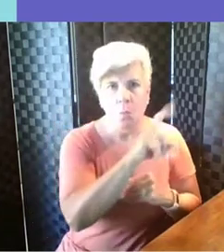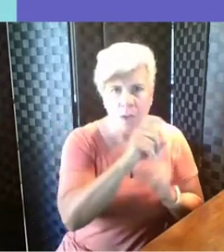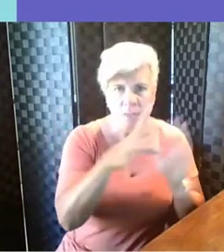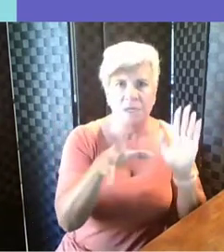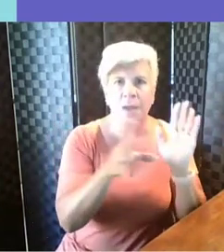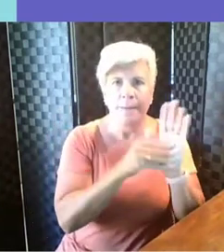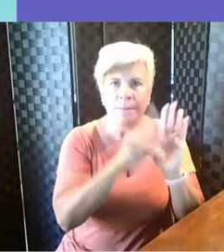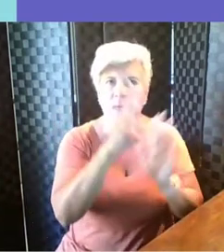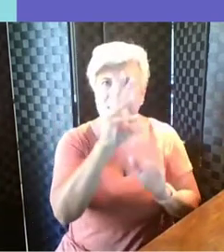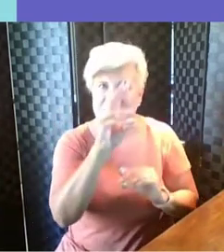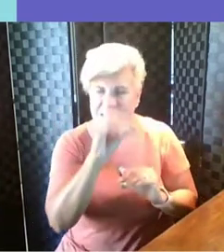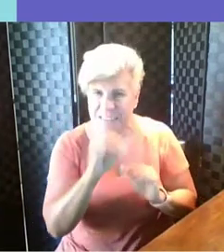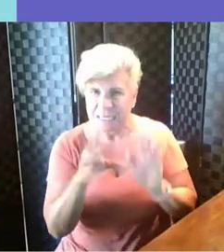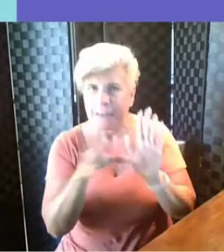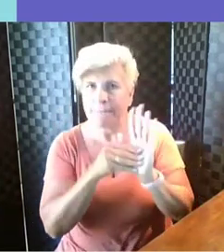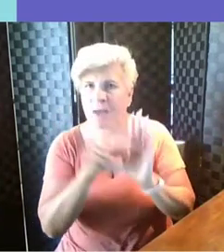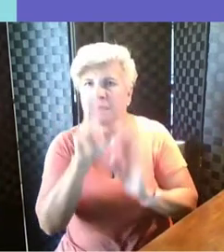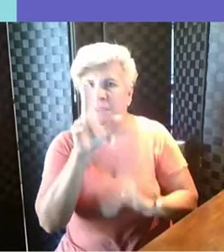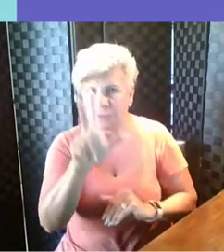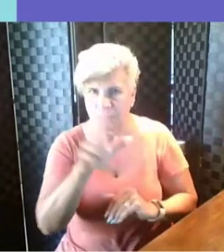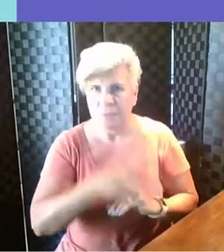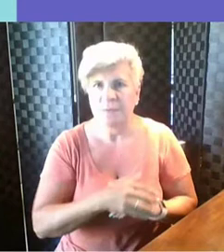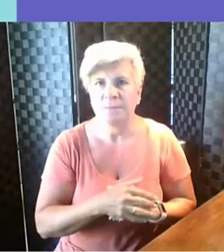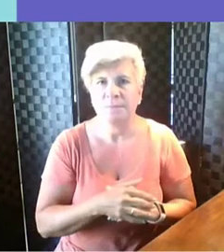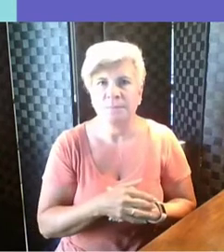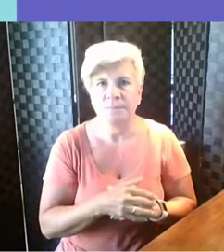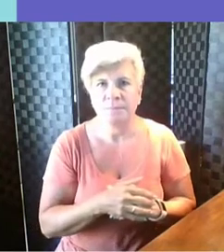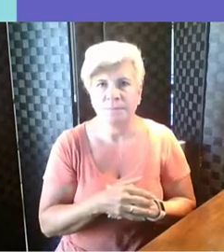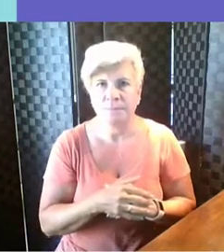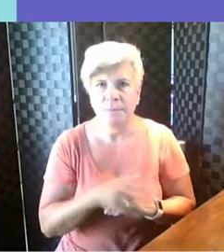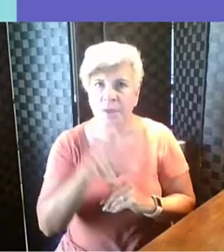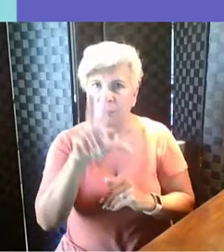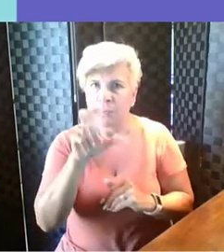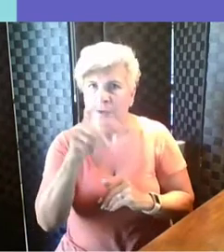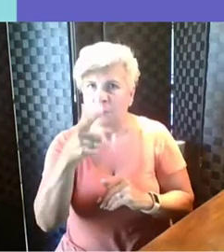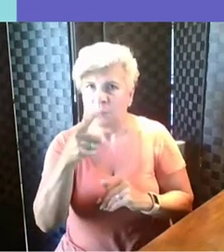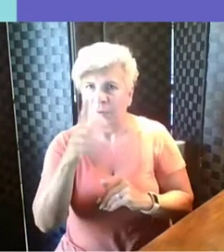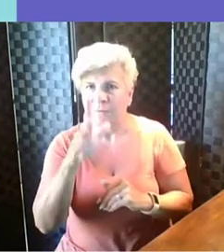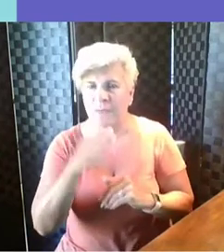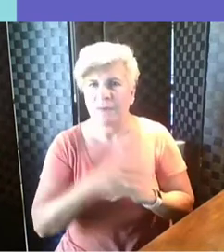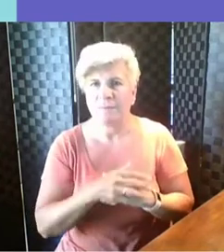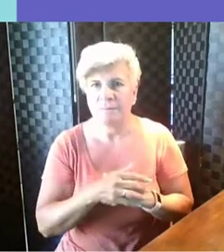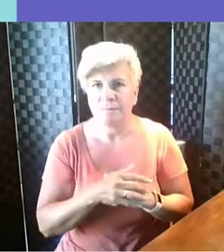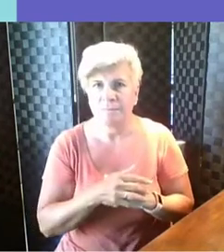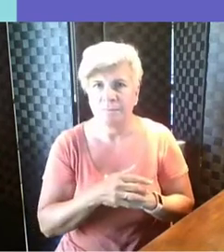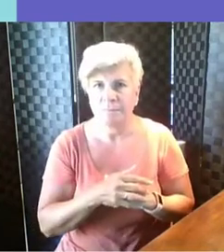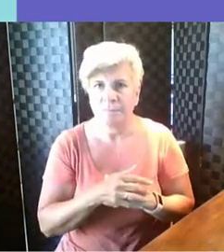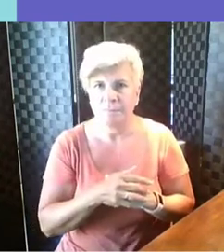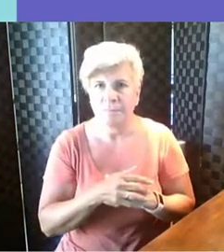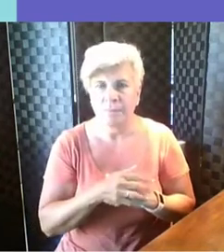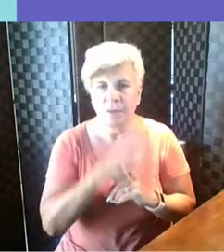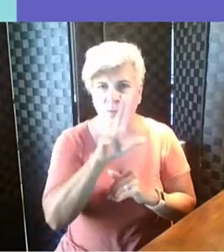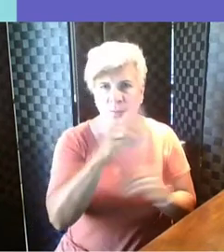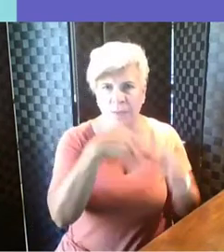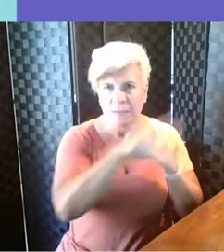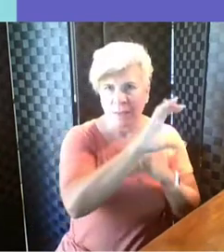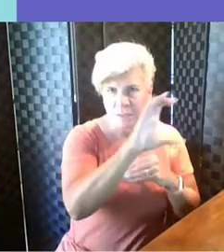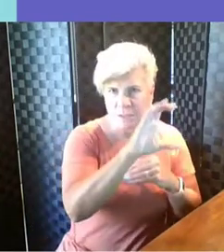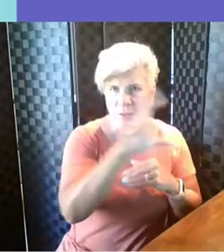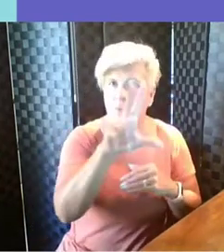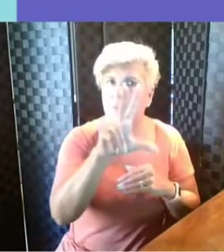So I've just broken that number apart by place value. Let's do this one, 325. Well, it looks to me like I've